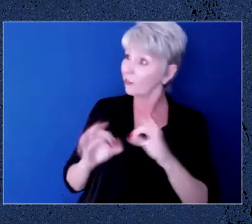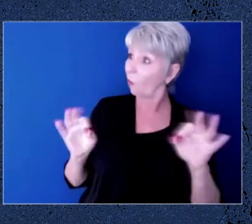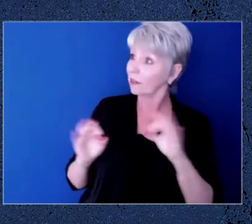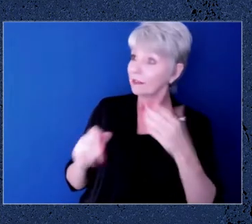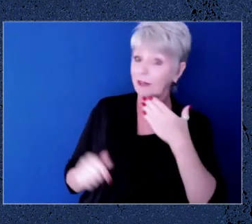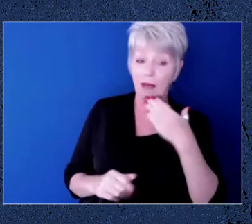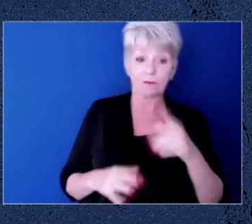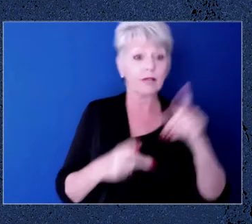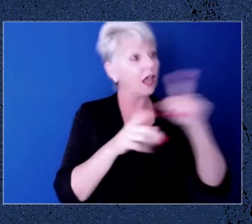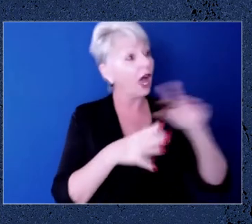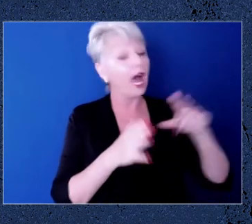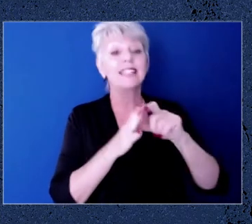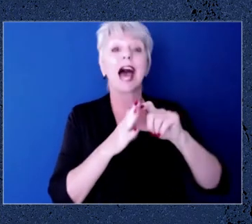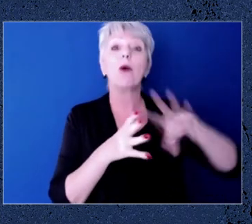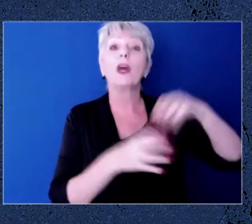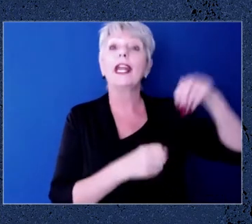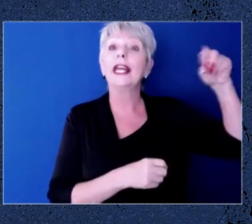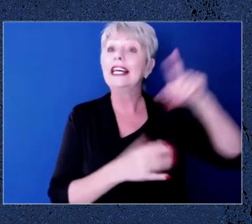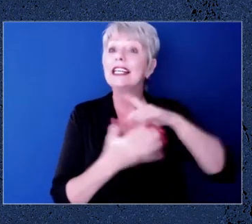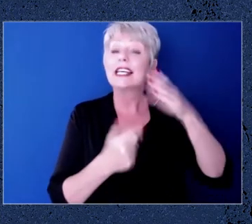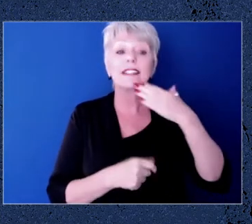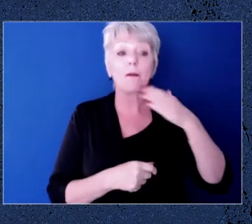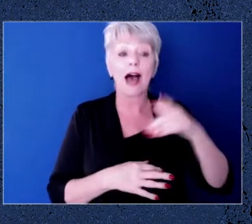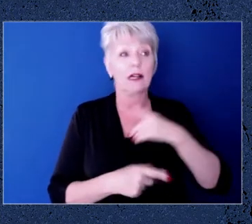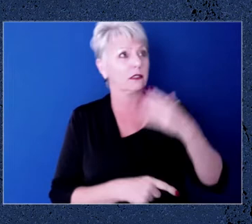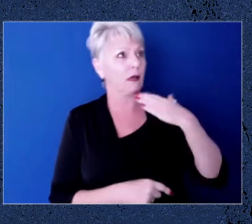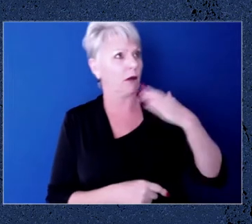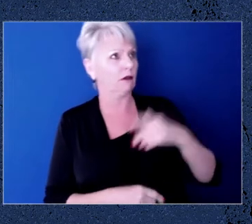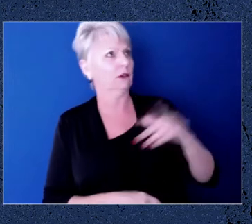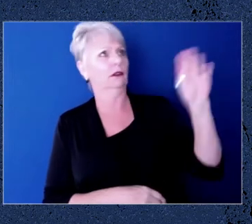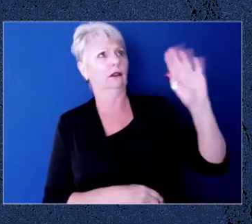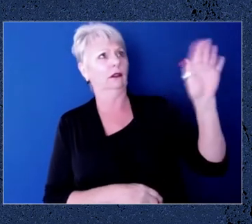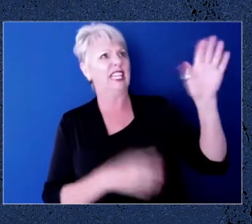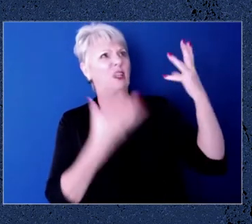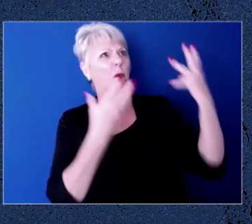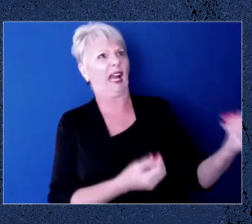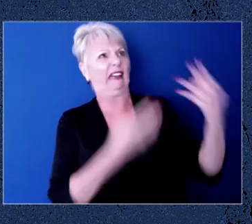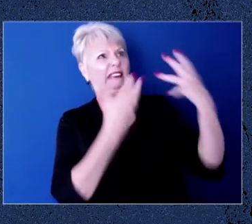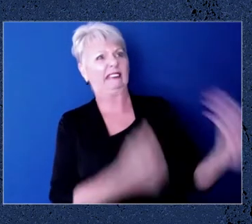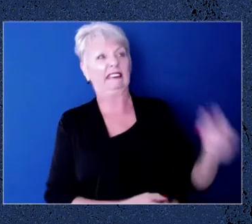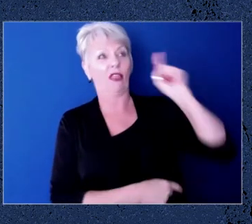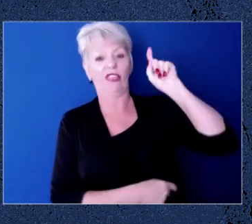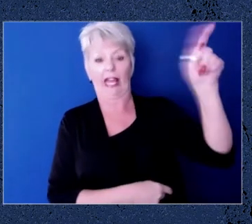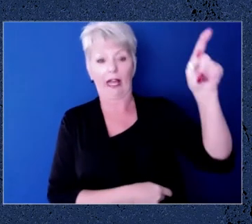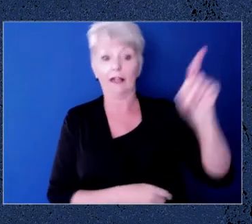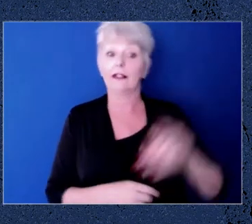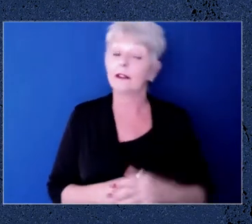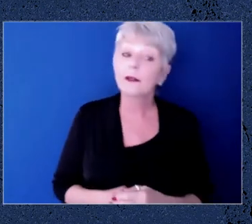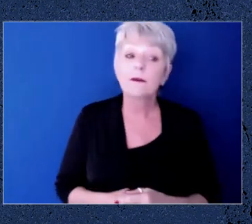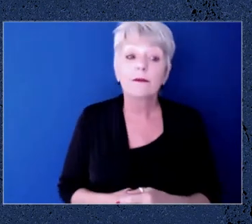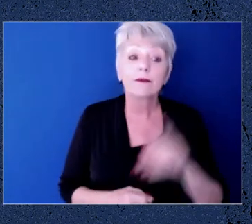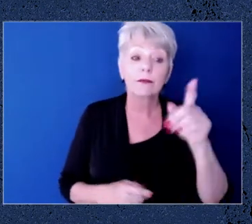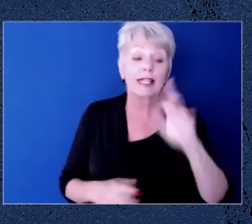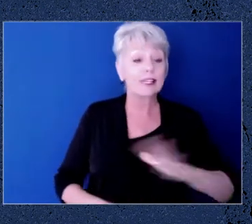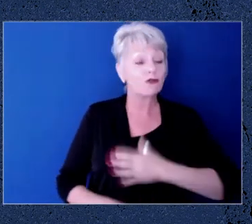in summer. Yeah. Has anyone been up there? It's wet. That's right. And it's interesting because the seasons